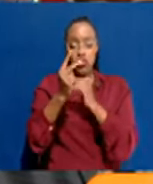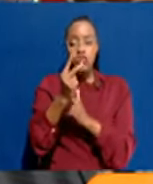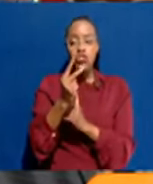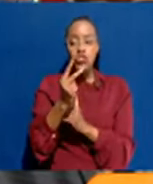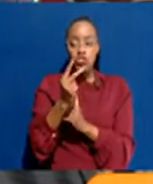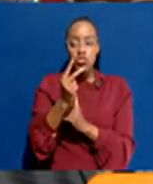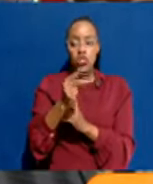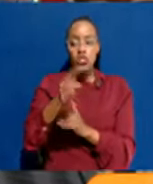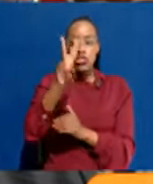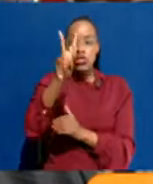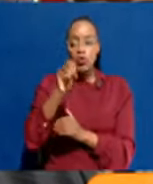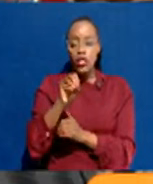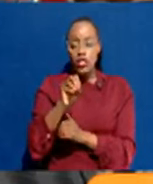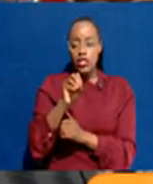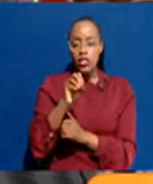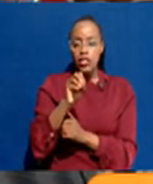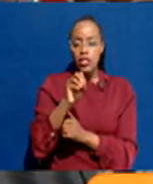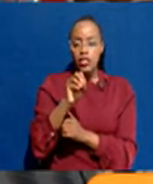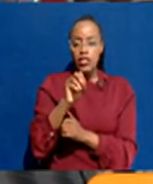Vision